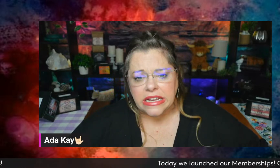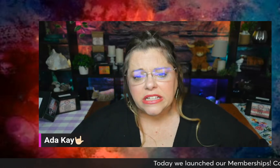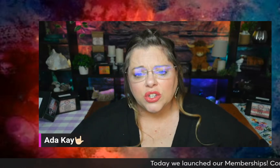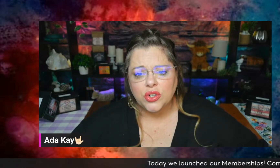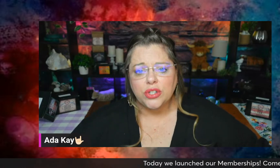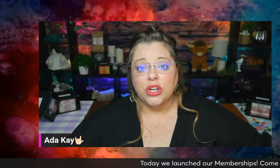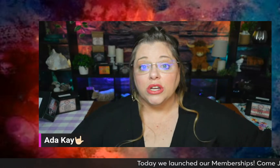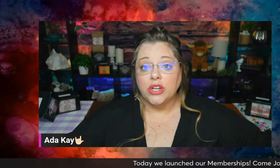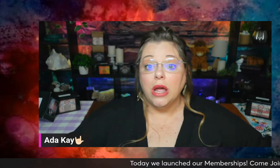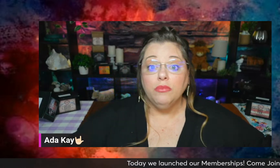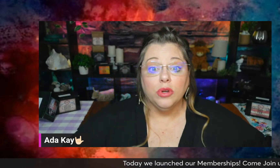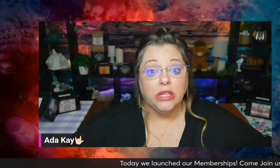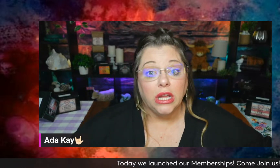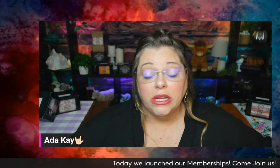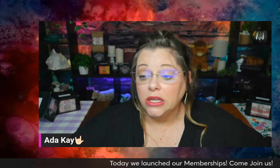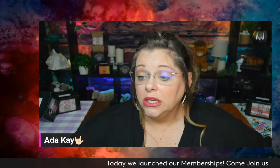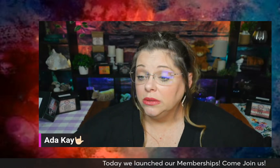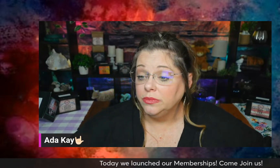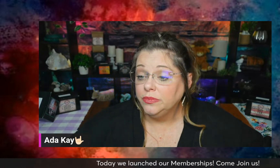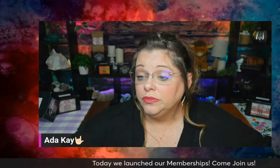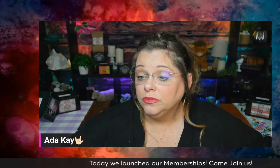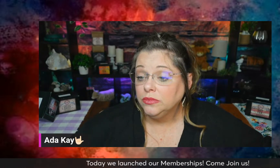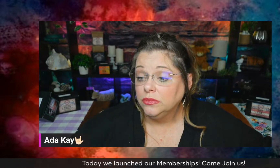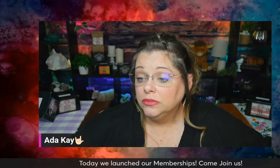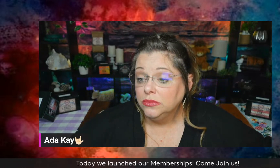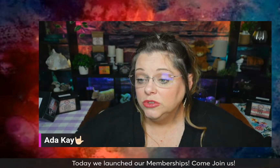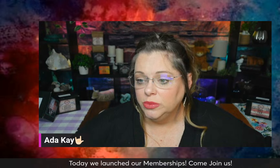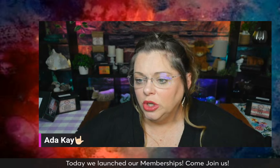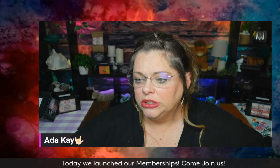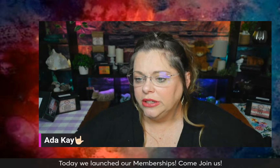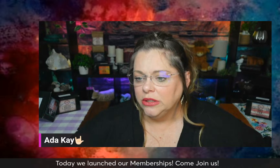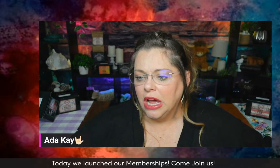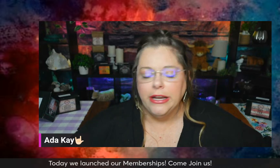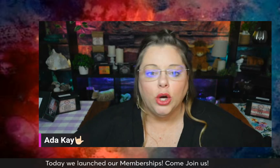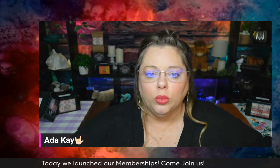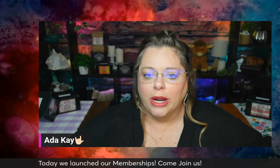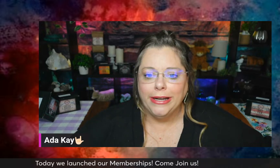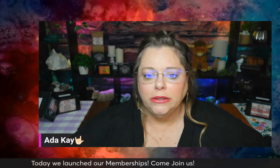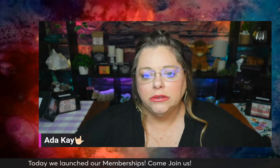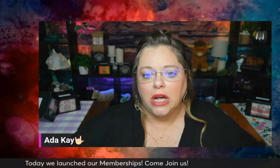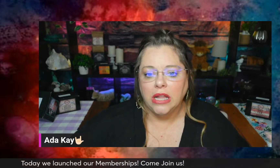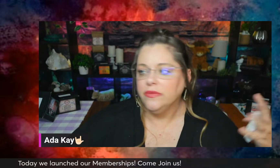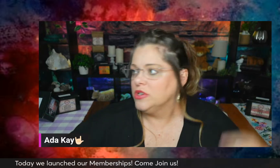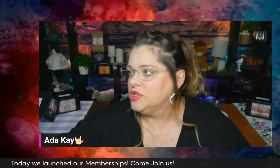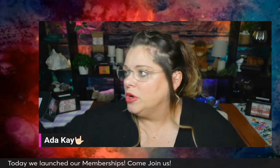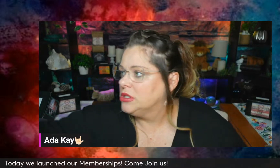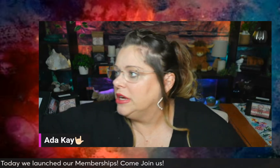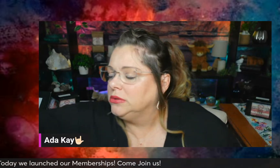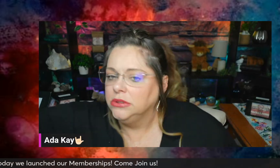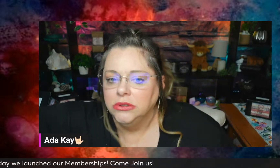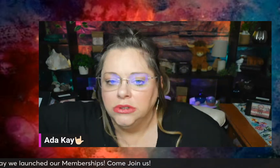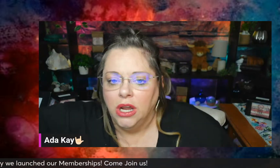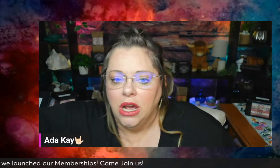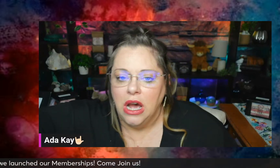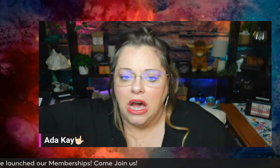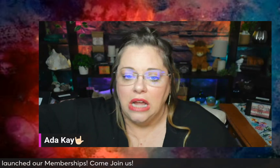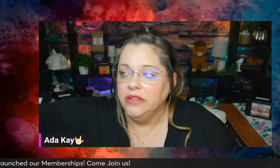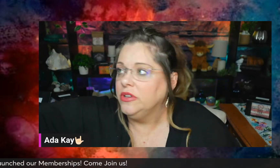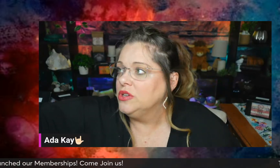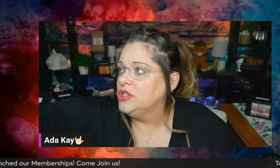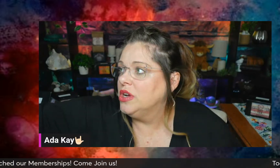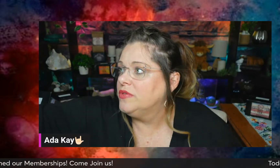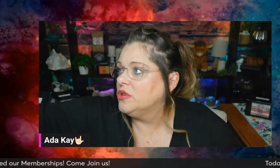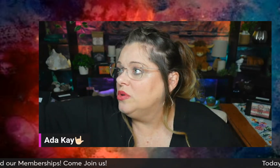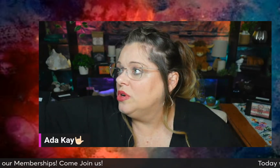He is a good judge. I'm really liking him. Small town, I know, right? I live in a small town. I